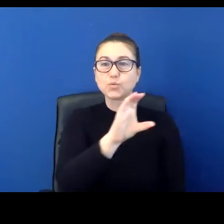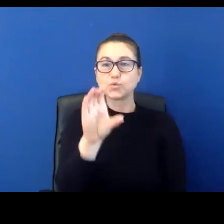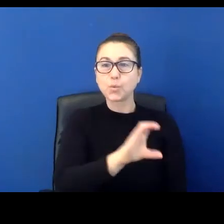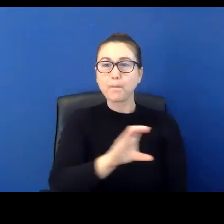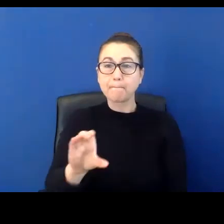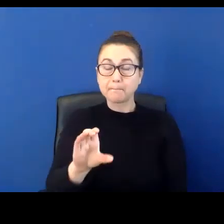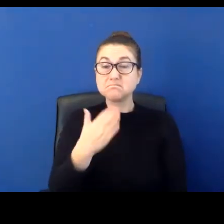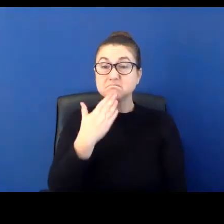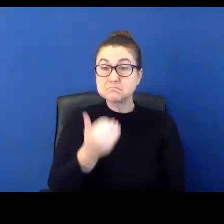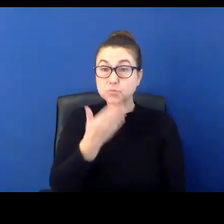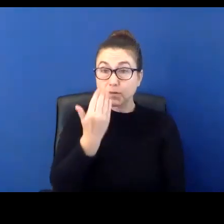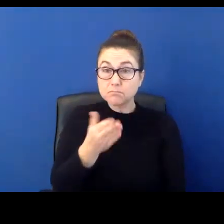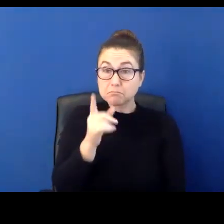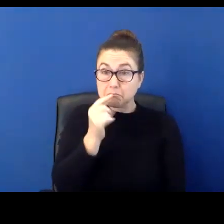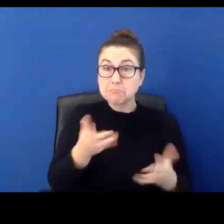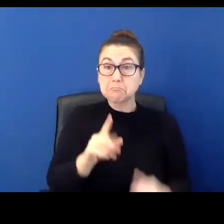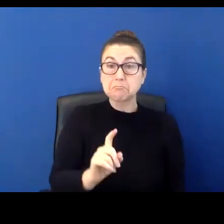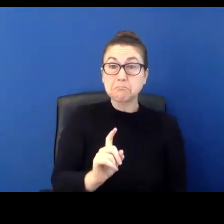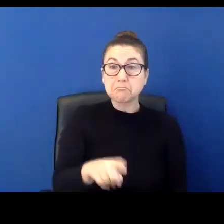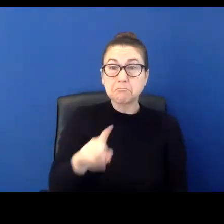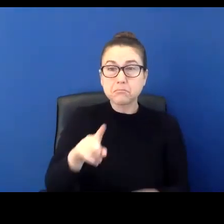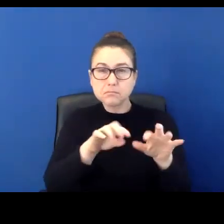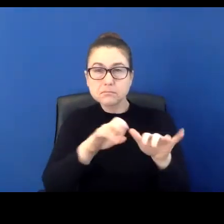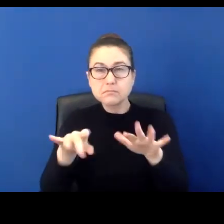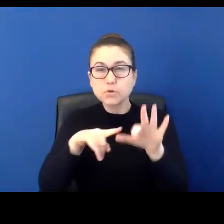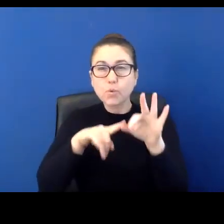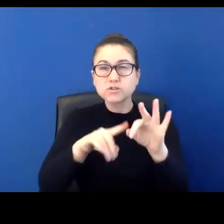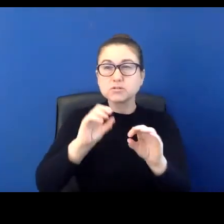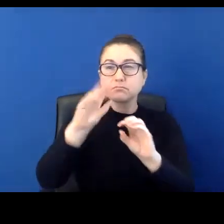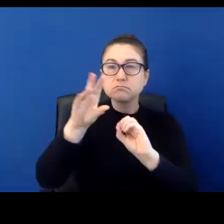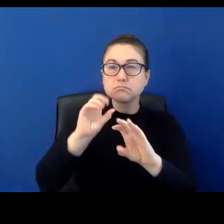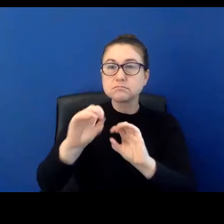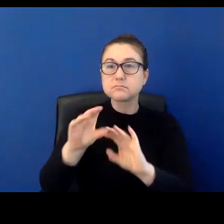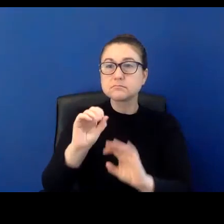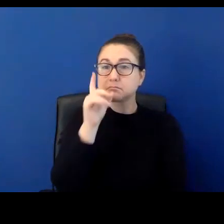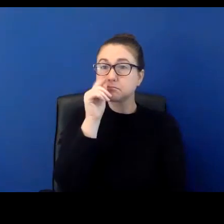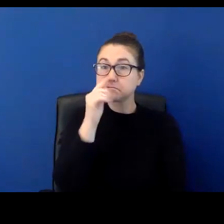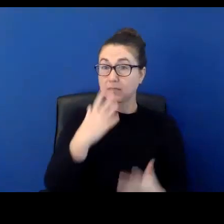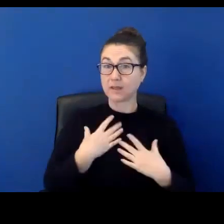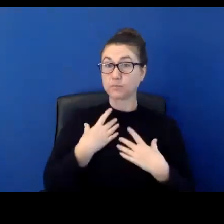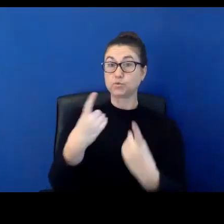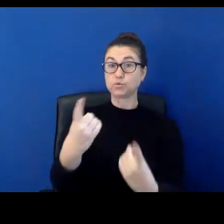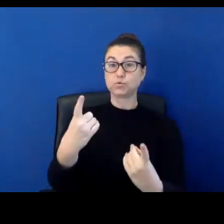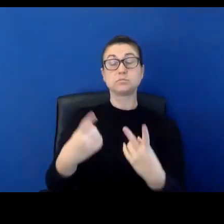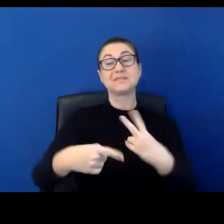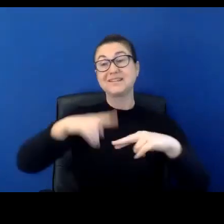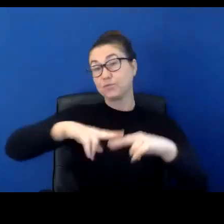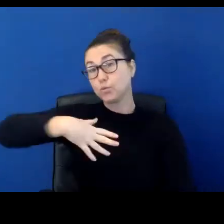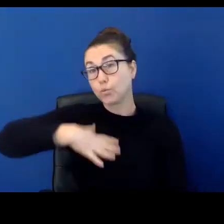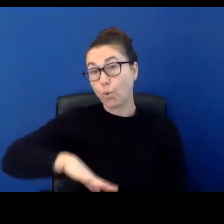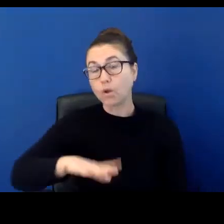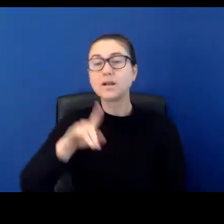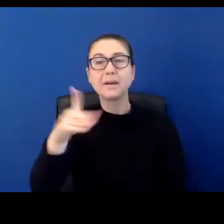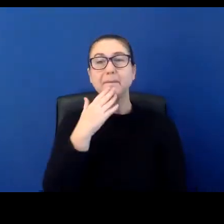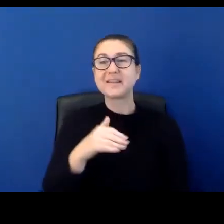free to start uploading questions whenever it's convenient to do that, if you wish to, but don't use